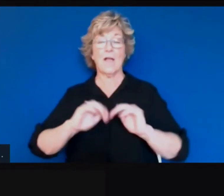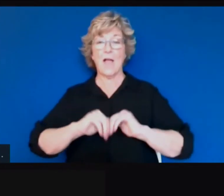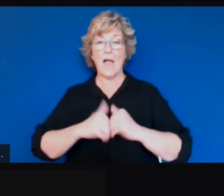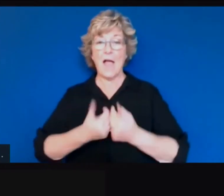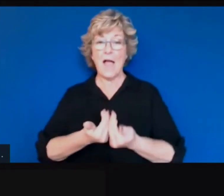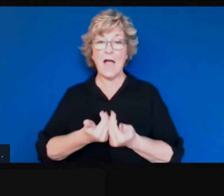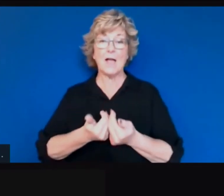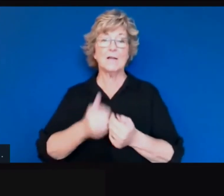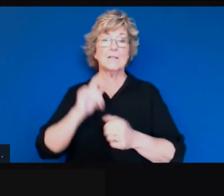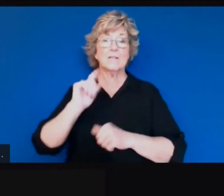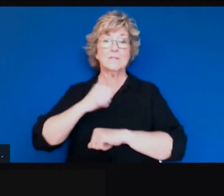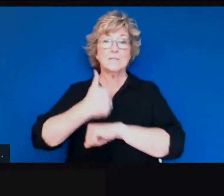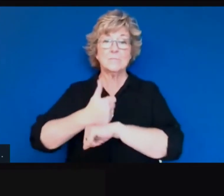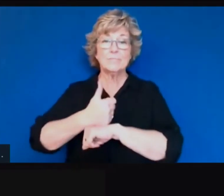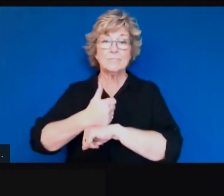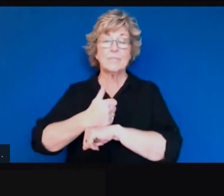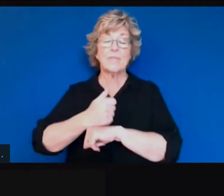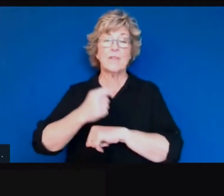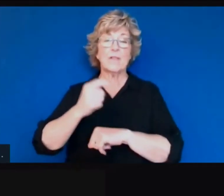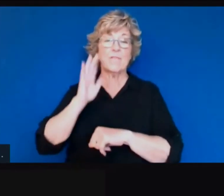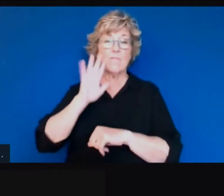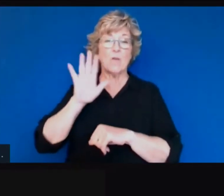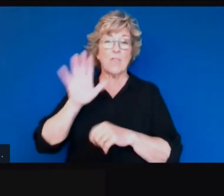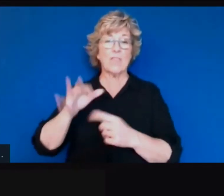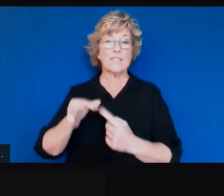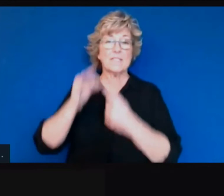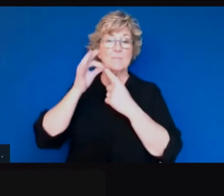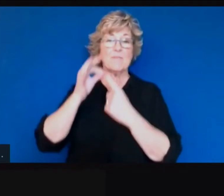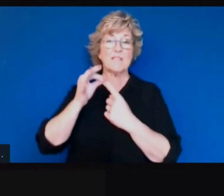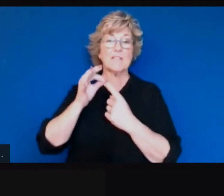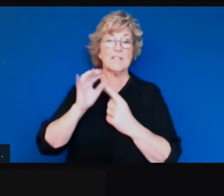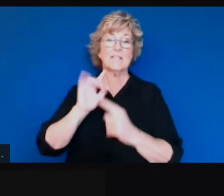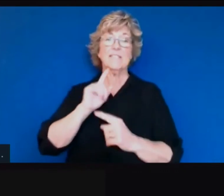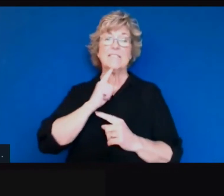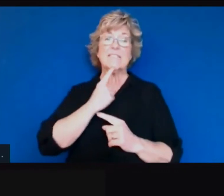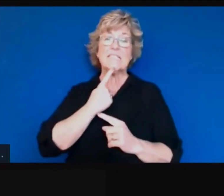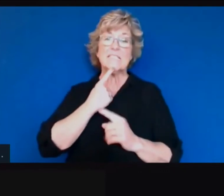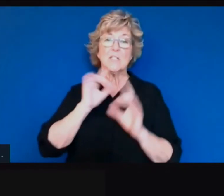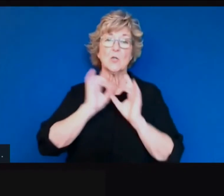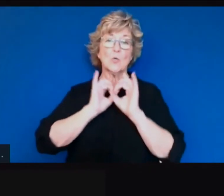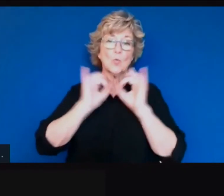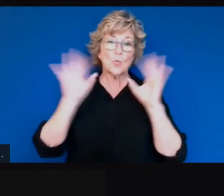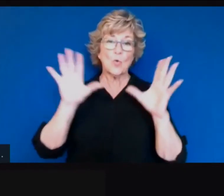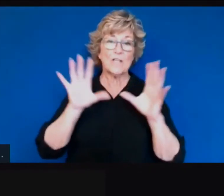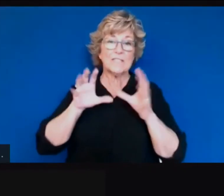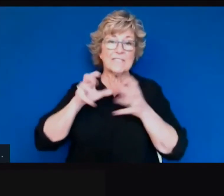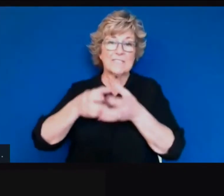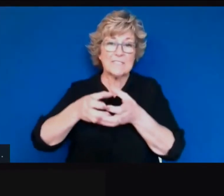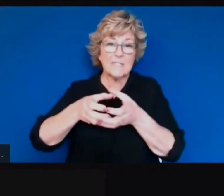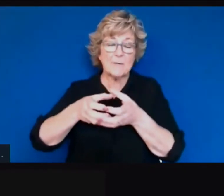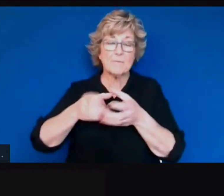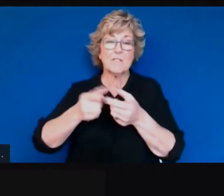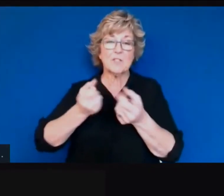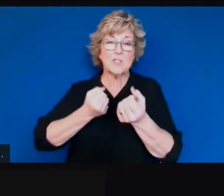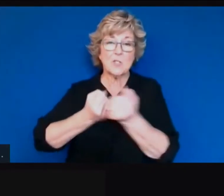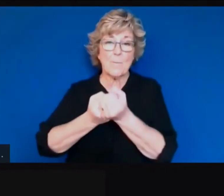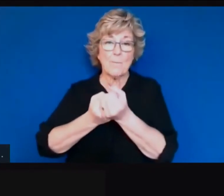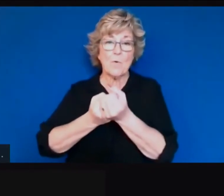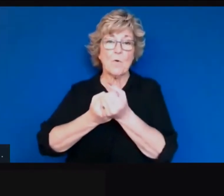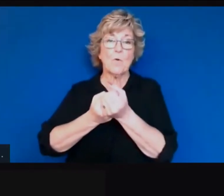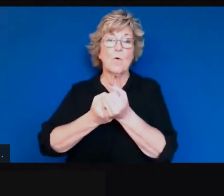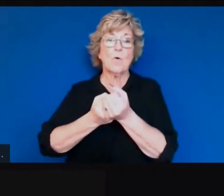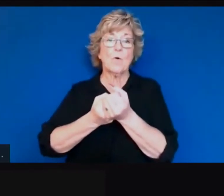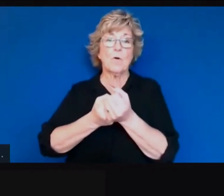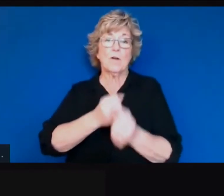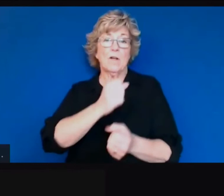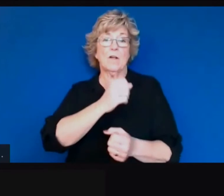their crisis care teams, those who are in a hospital that are able to help support the bedside